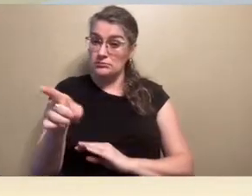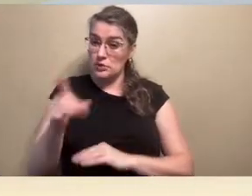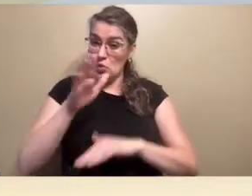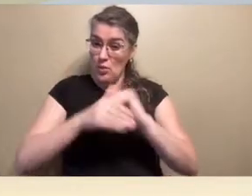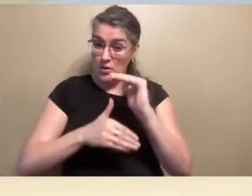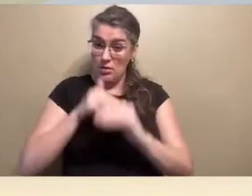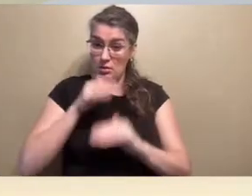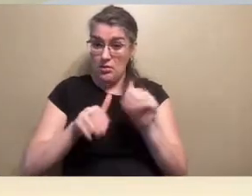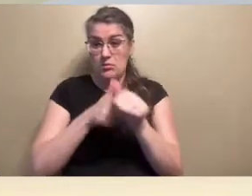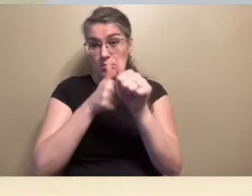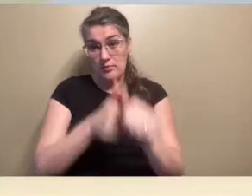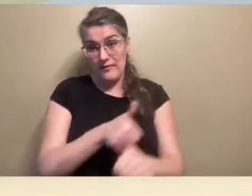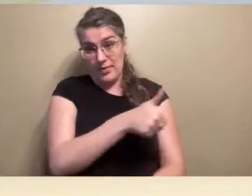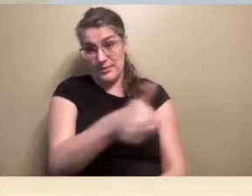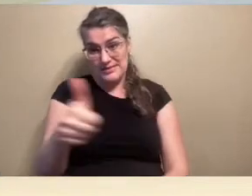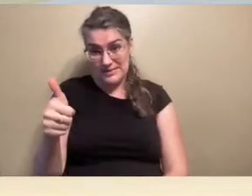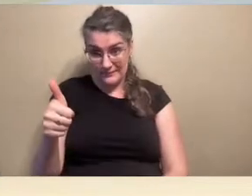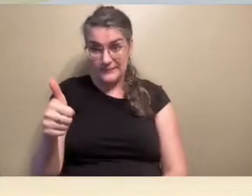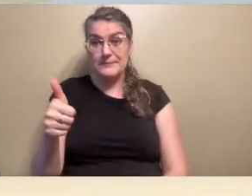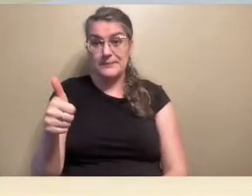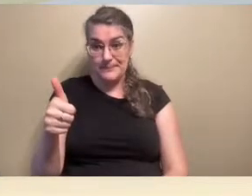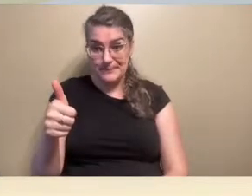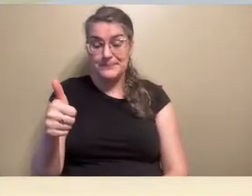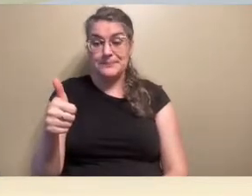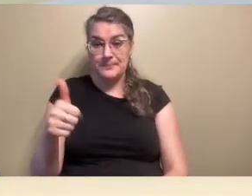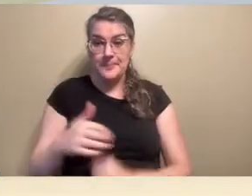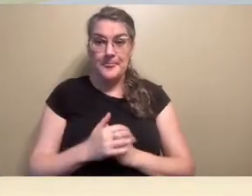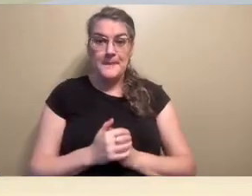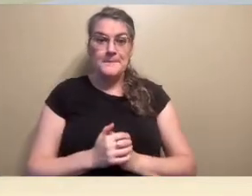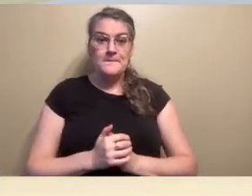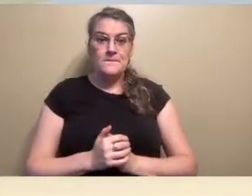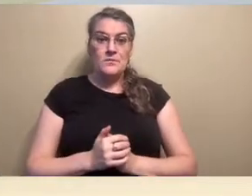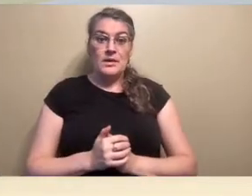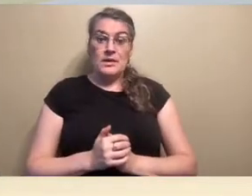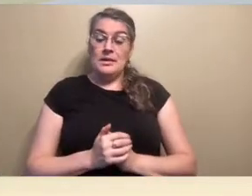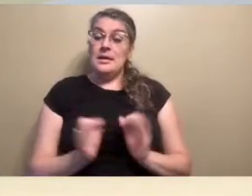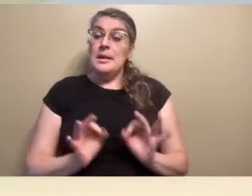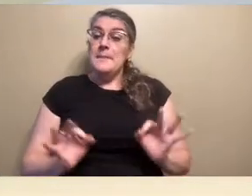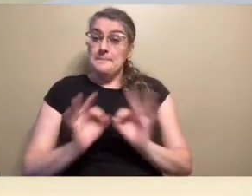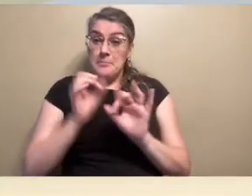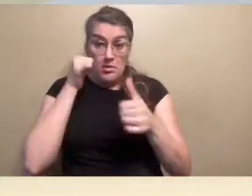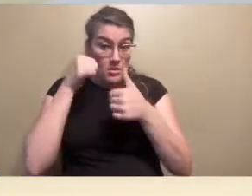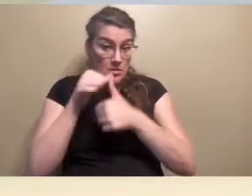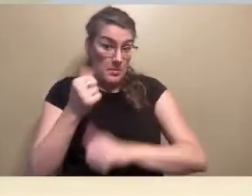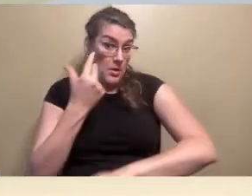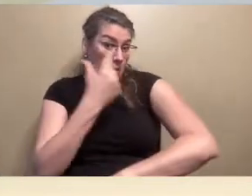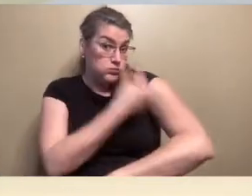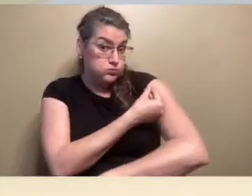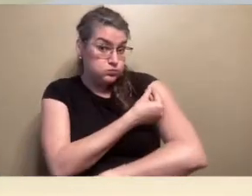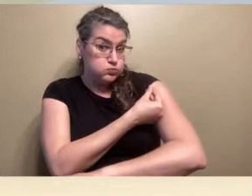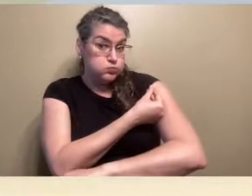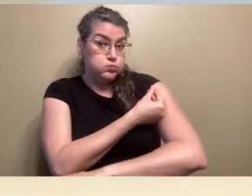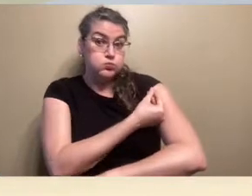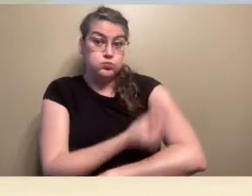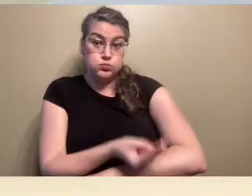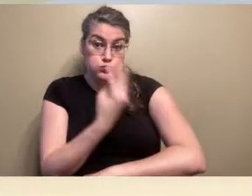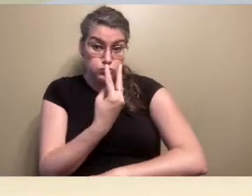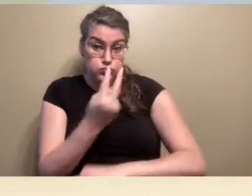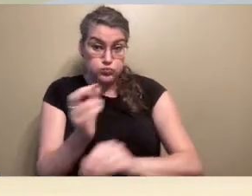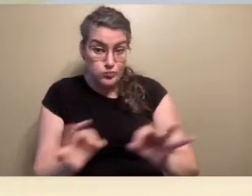we'll follow based on several factors. Our vaccine status, being fully vaccinated lowers our